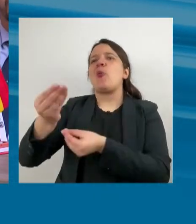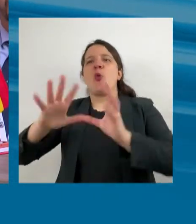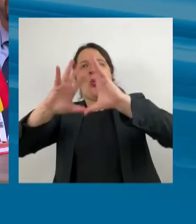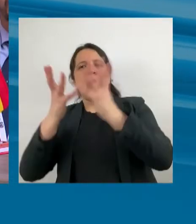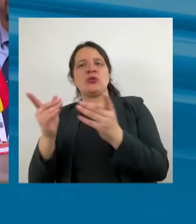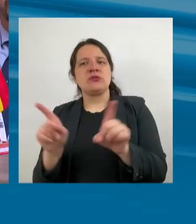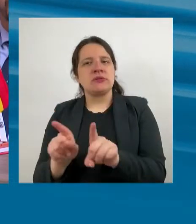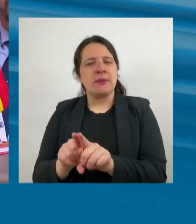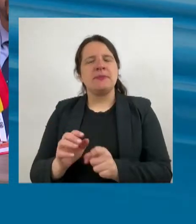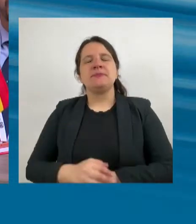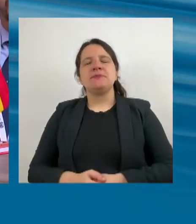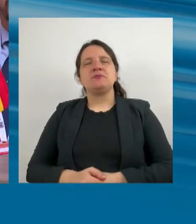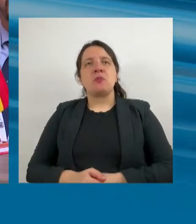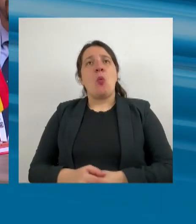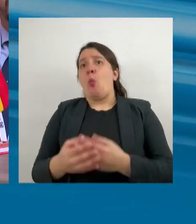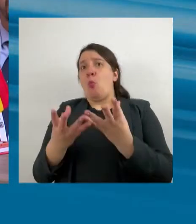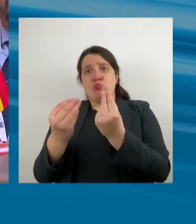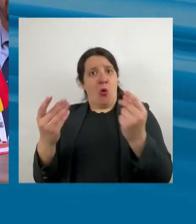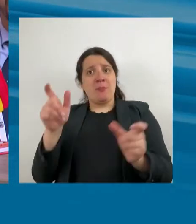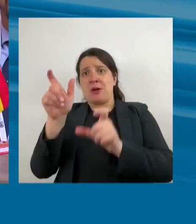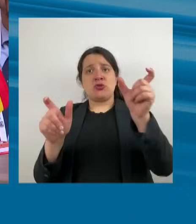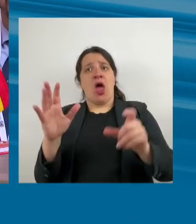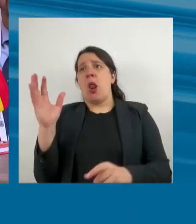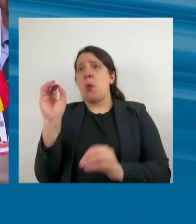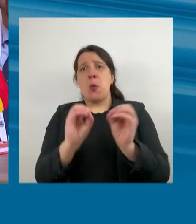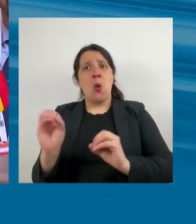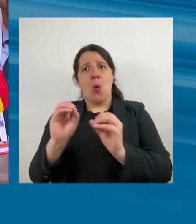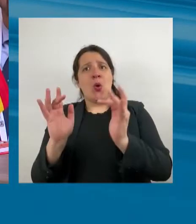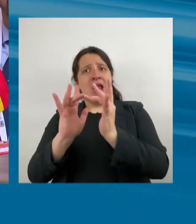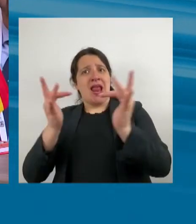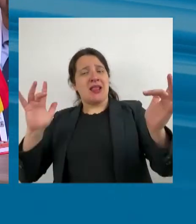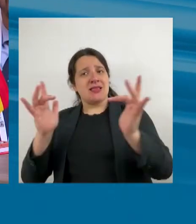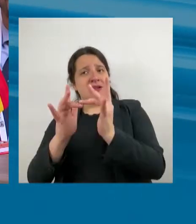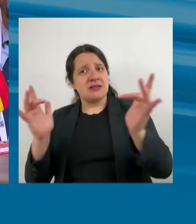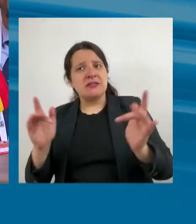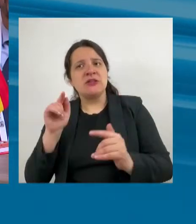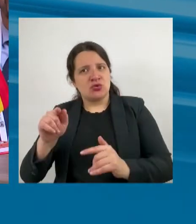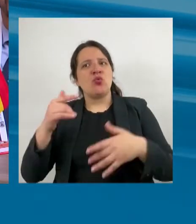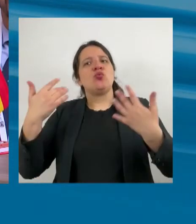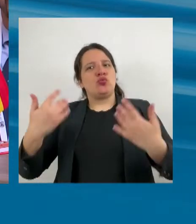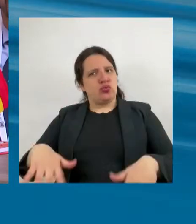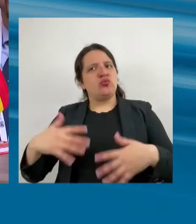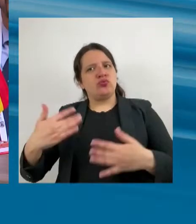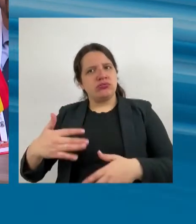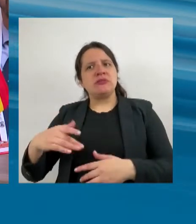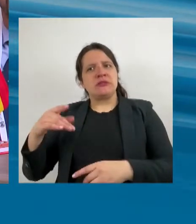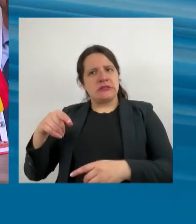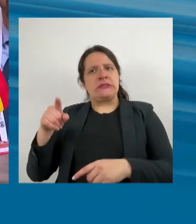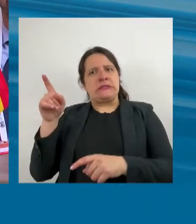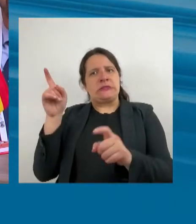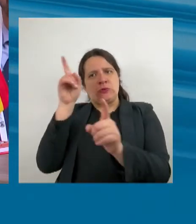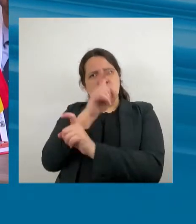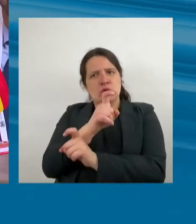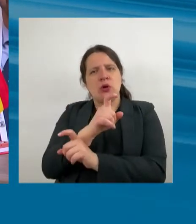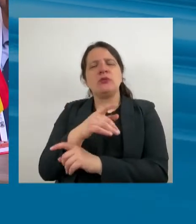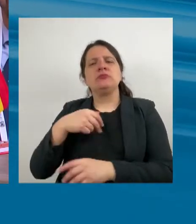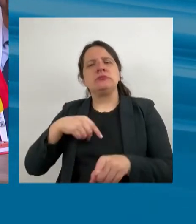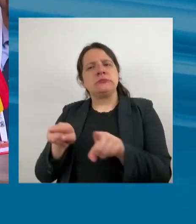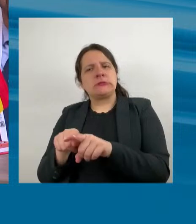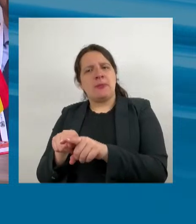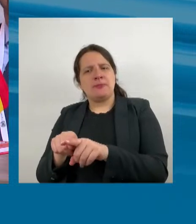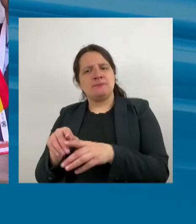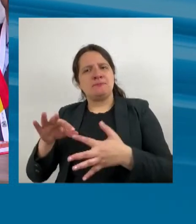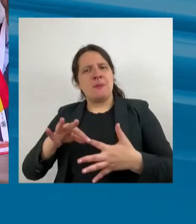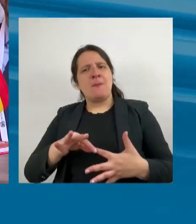disconnected. These are also core elements of the Summit of the Future's Global Digital Compact. We stand firm